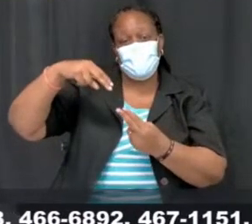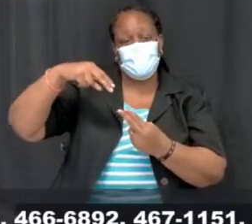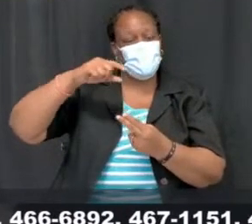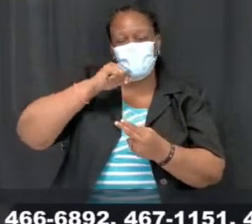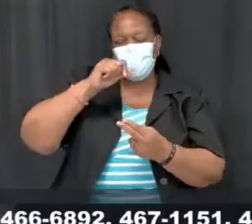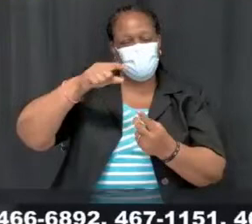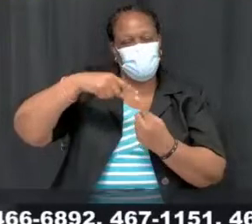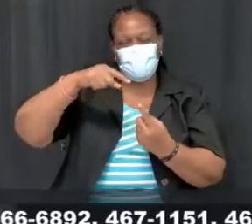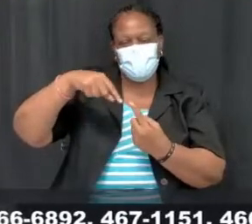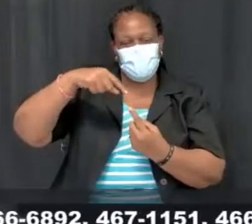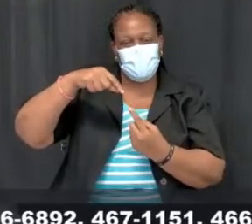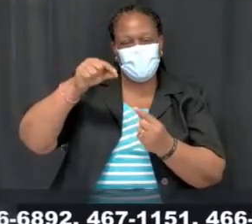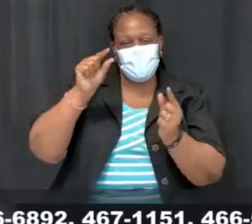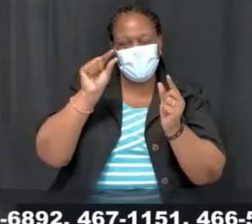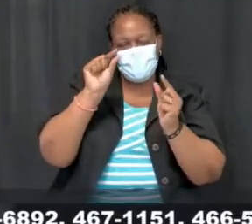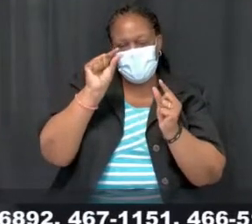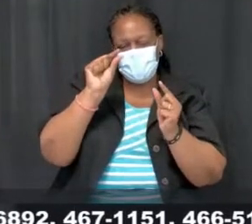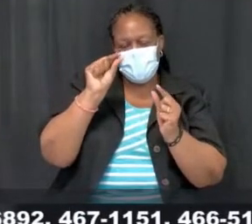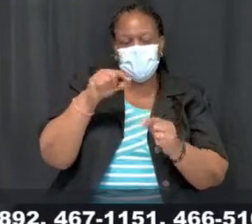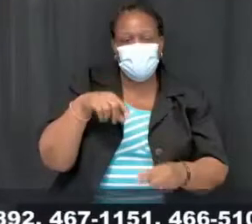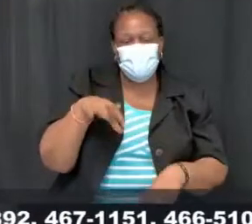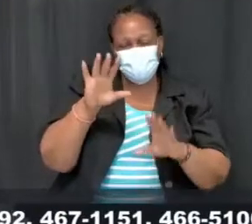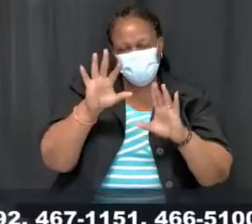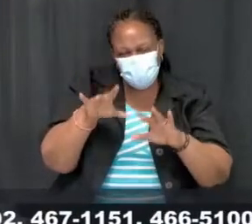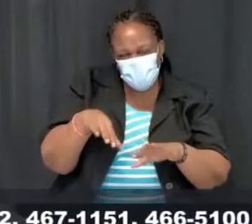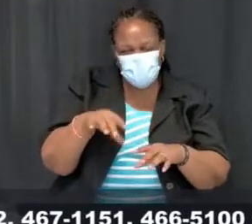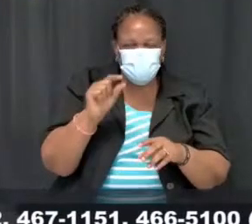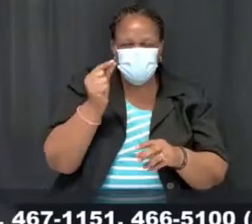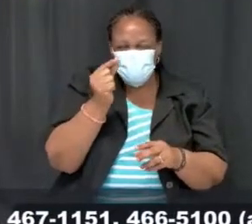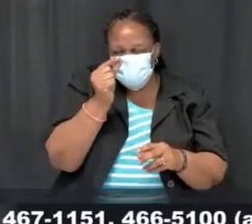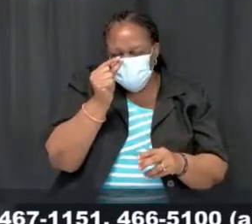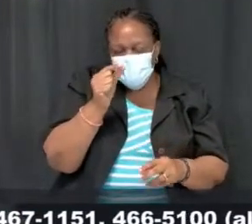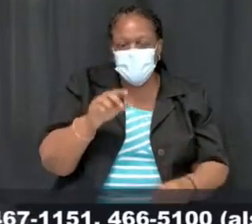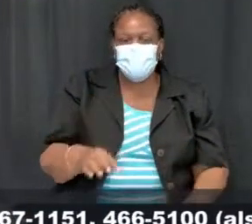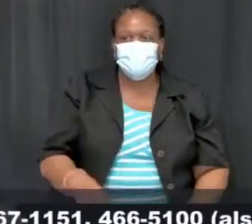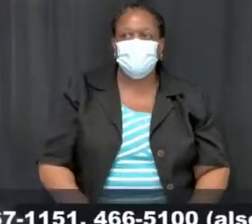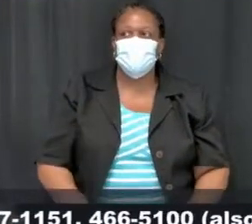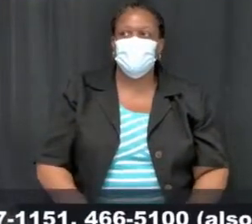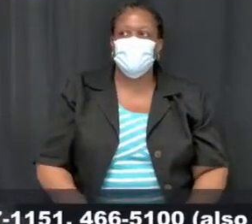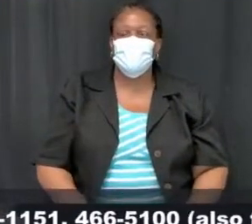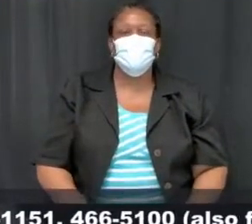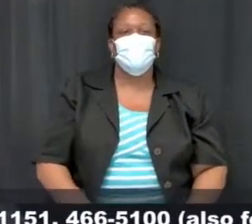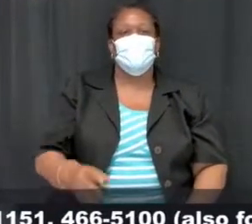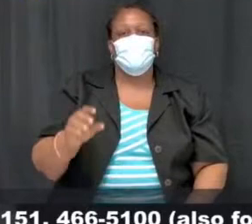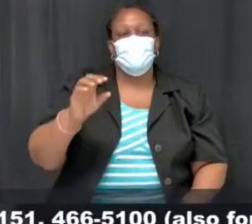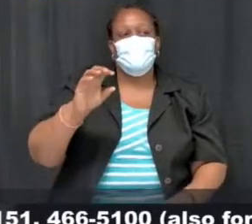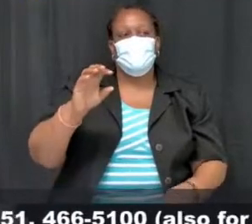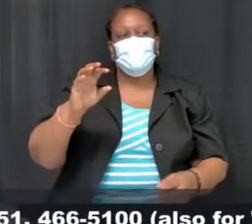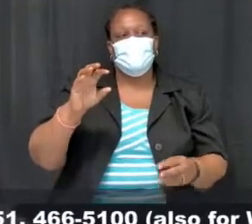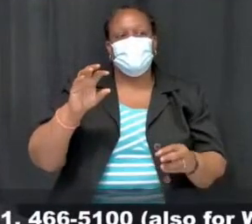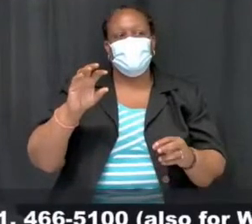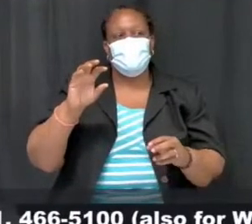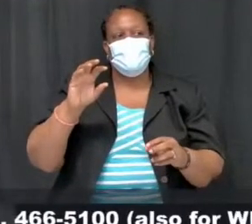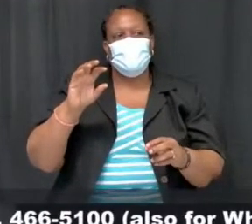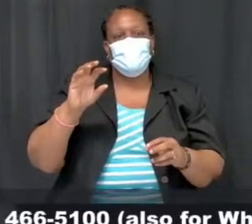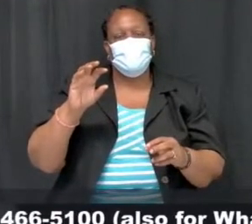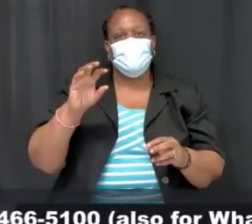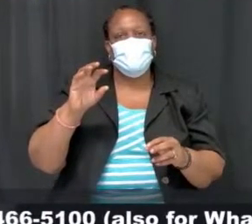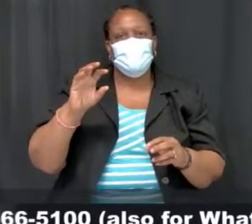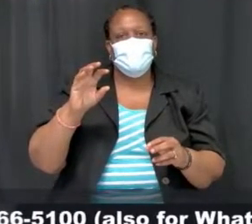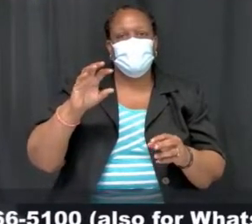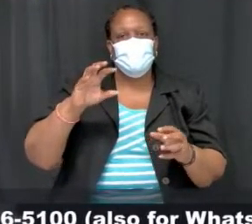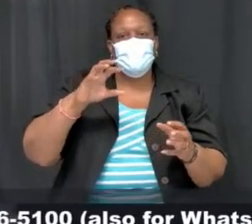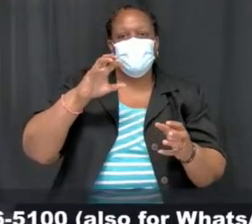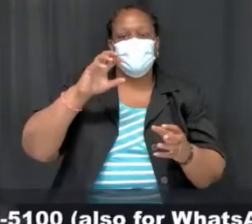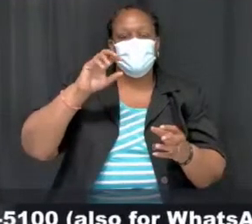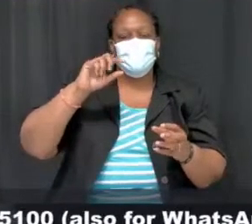Cyclone 6, which would have passed some 100+ miles south of St. Kitts and Nevis. St. Kitts and Nevis would